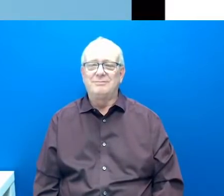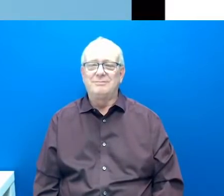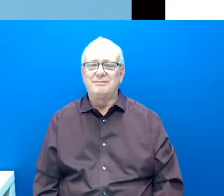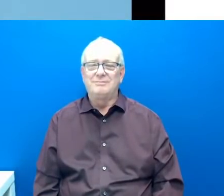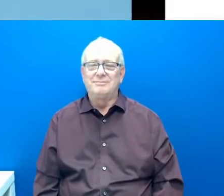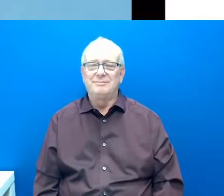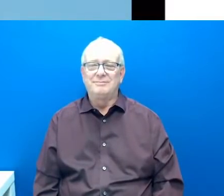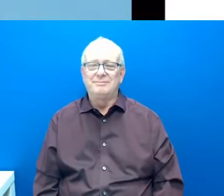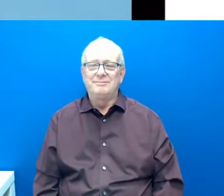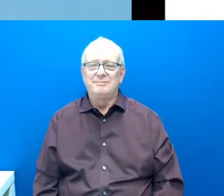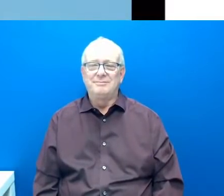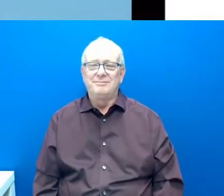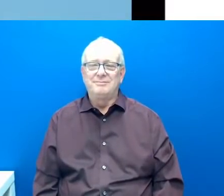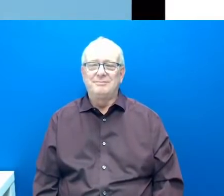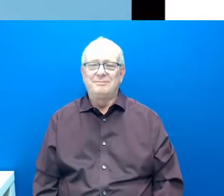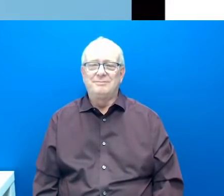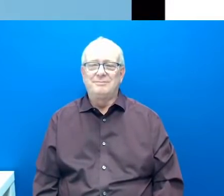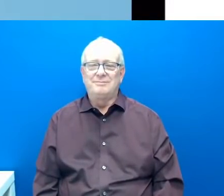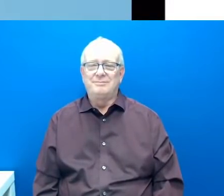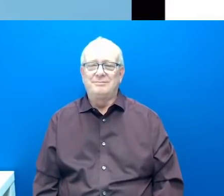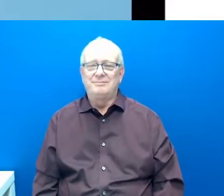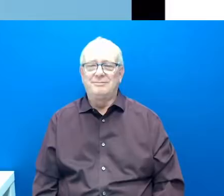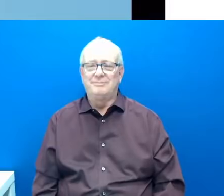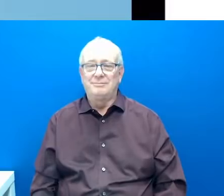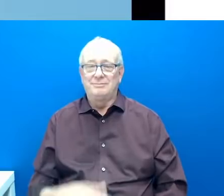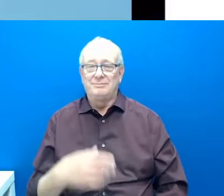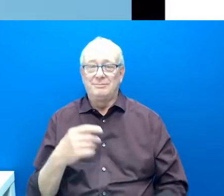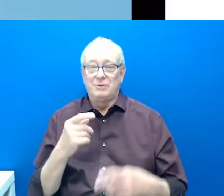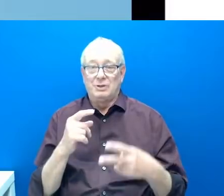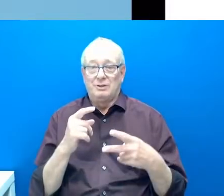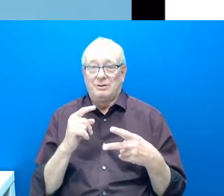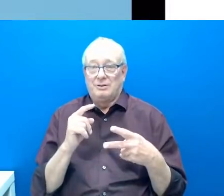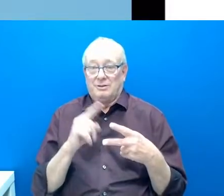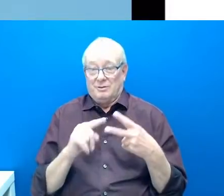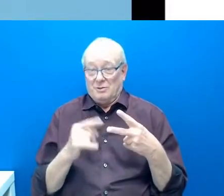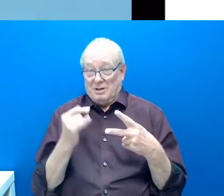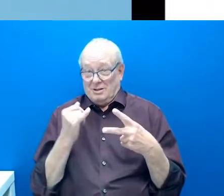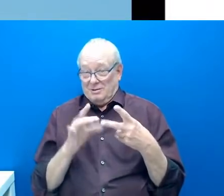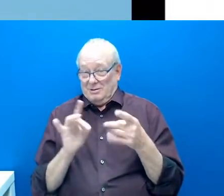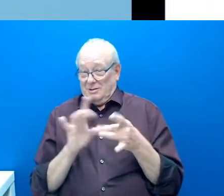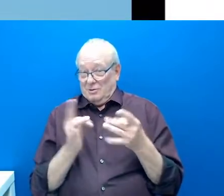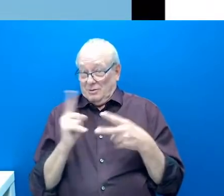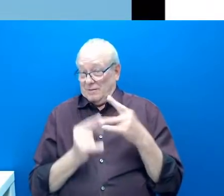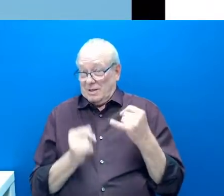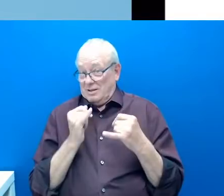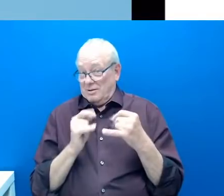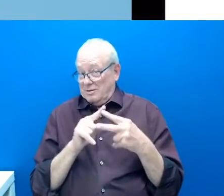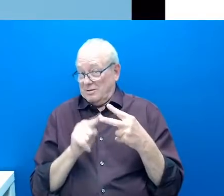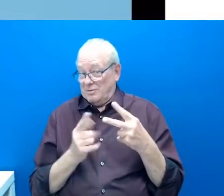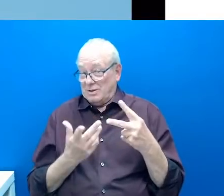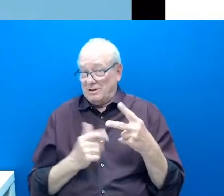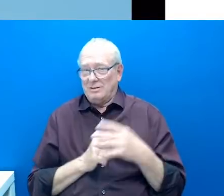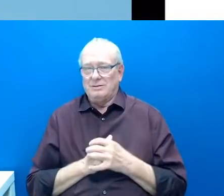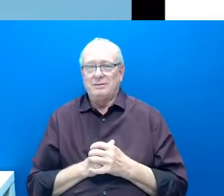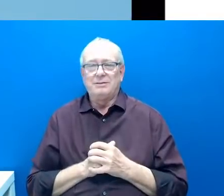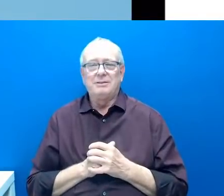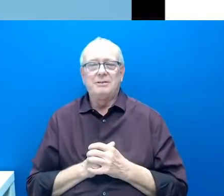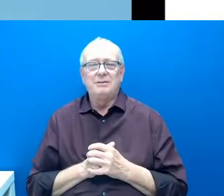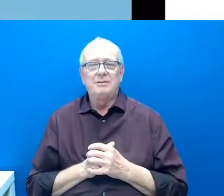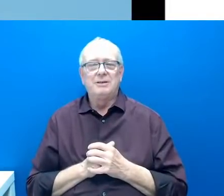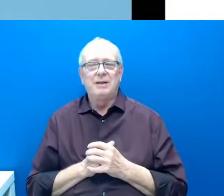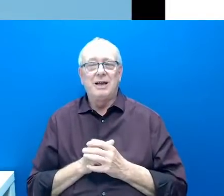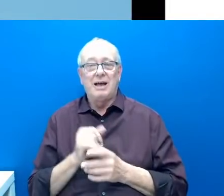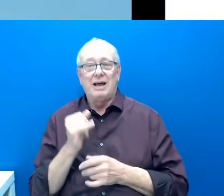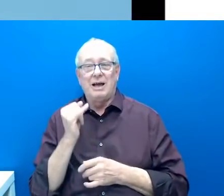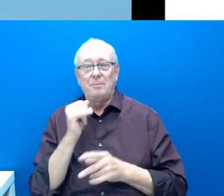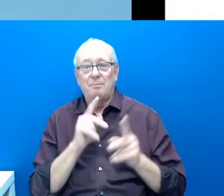there we go. Oh, yes. The final thing, two things I wanted to talk about is that one of the things that is always complicated when there's a lack